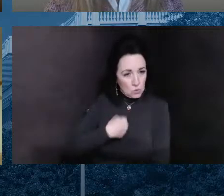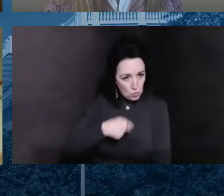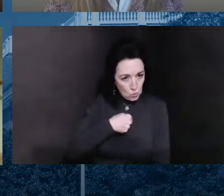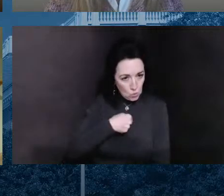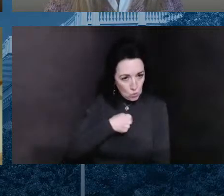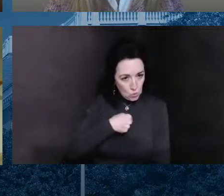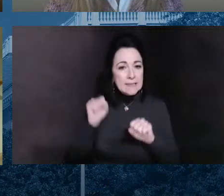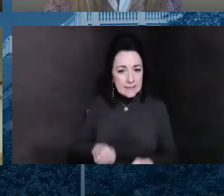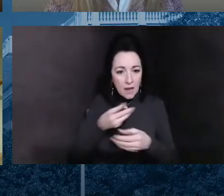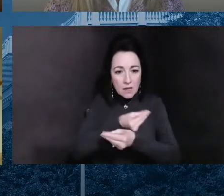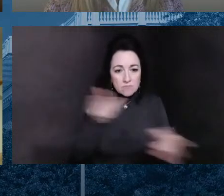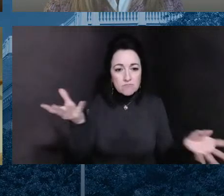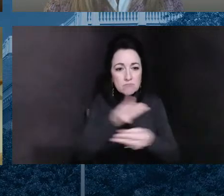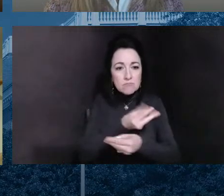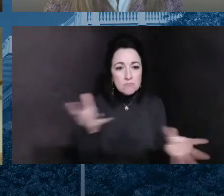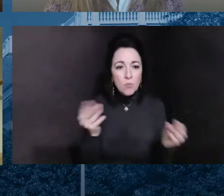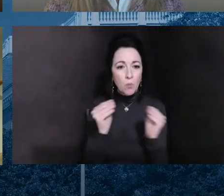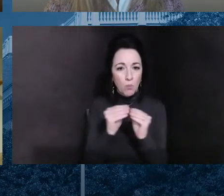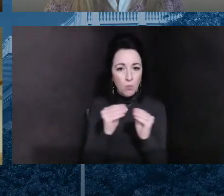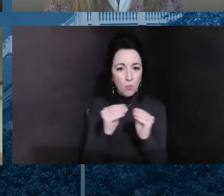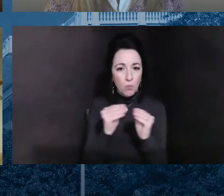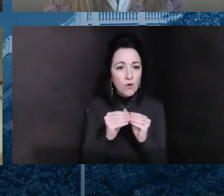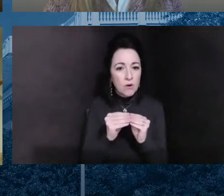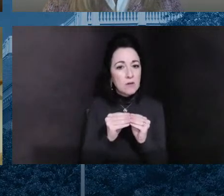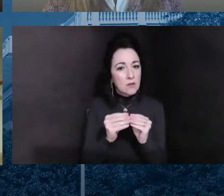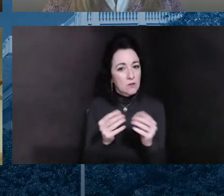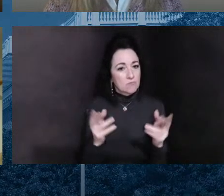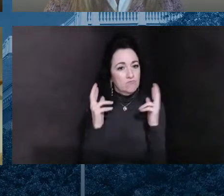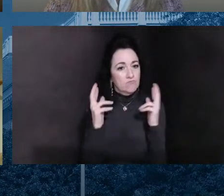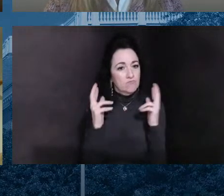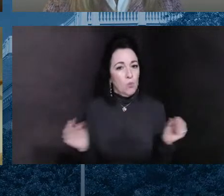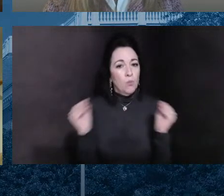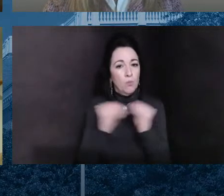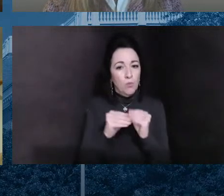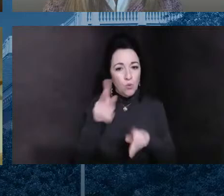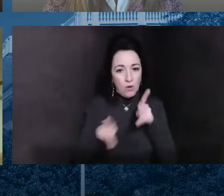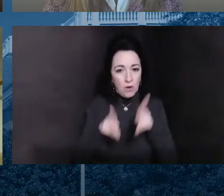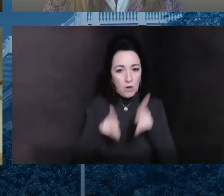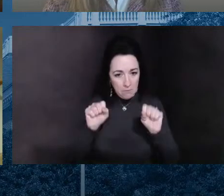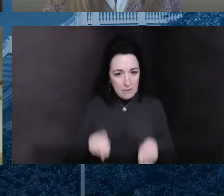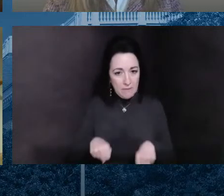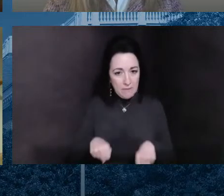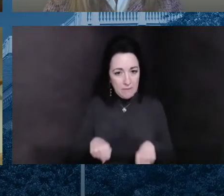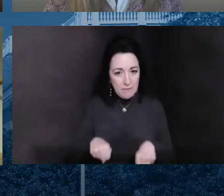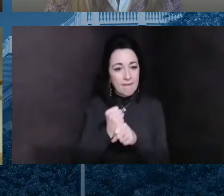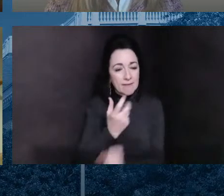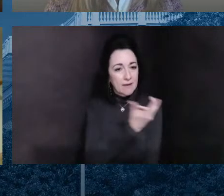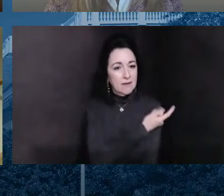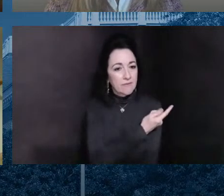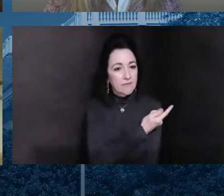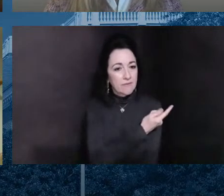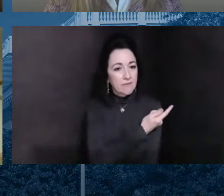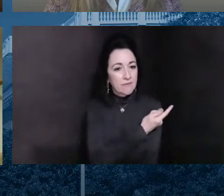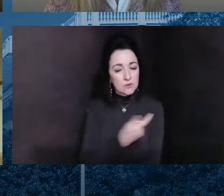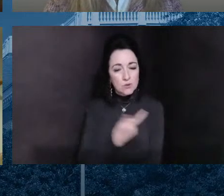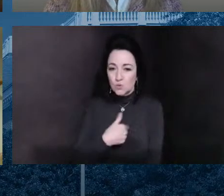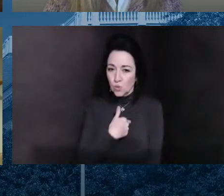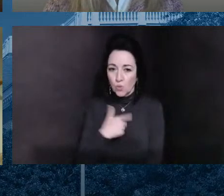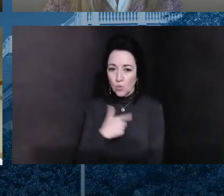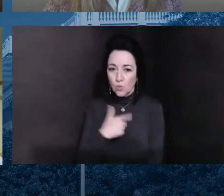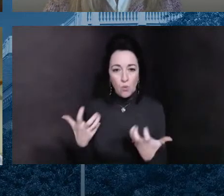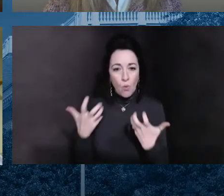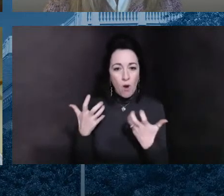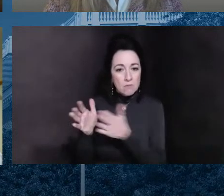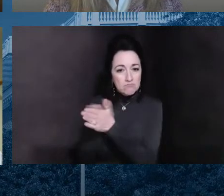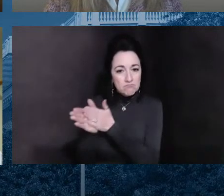to the pharmacies, more to the primary care physicians, more to our hospital partners to do outreach into our communities as we're going to